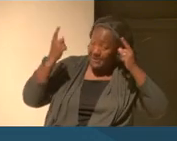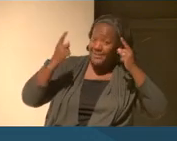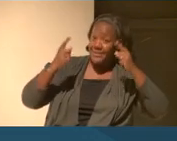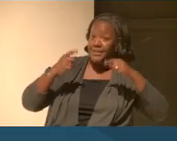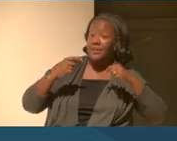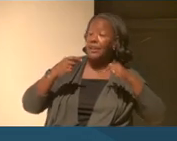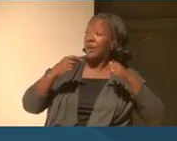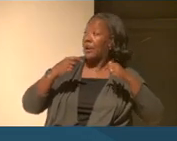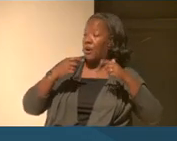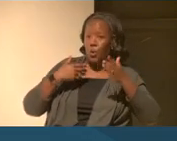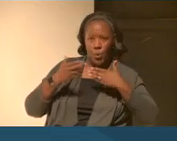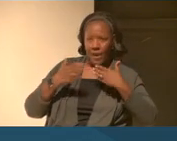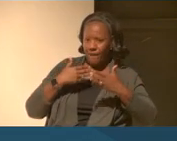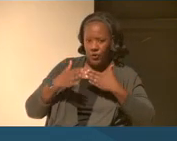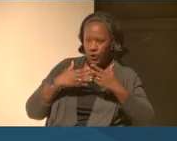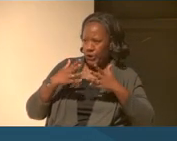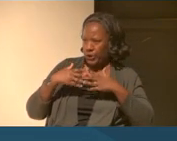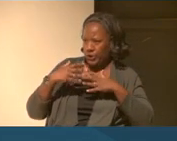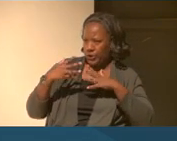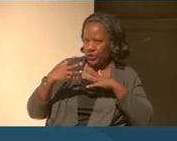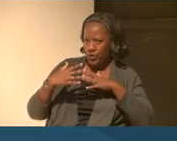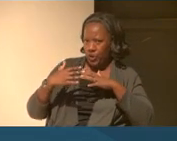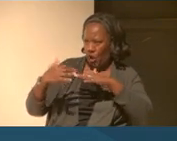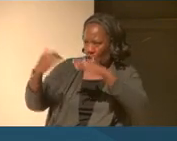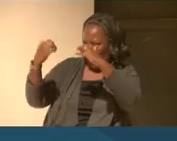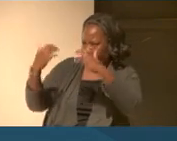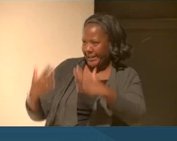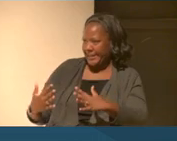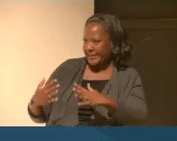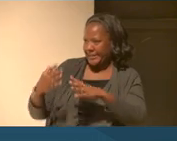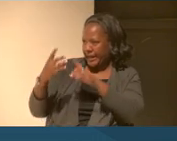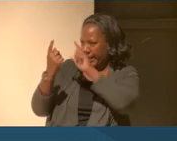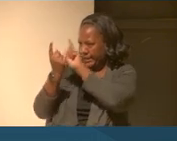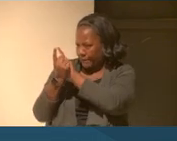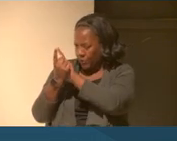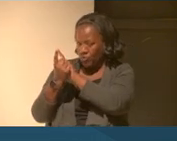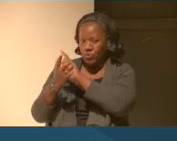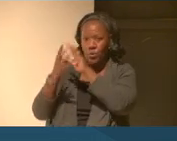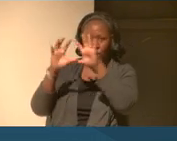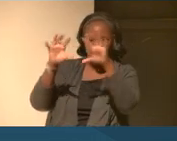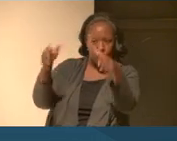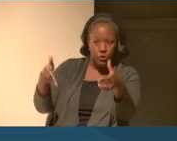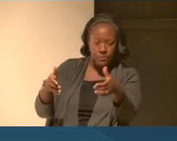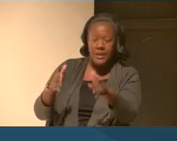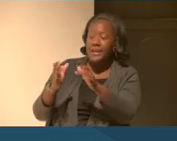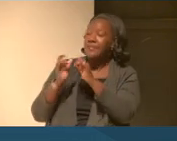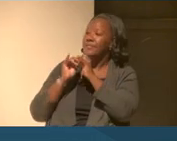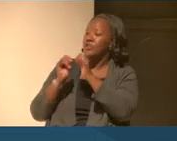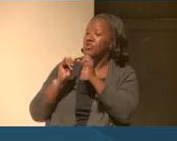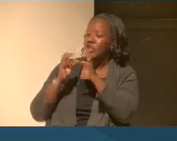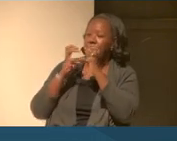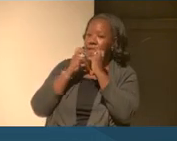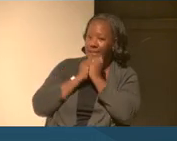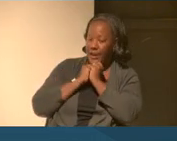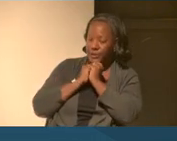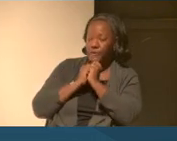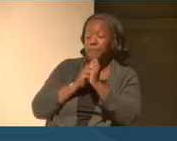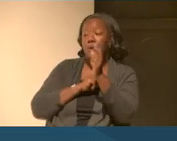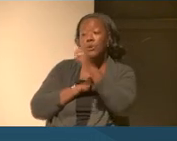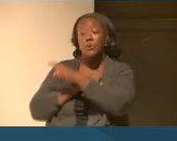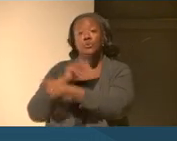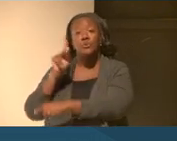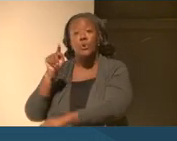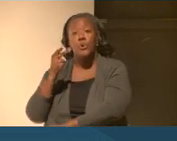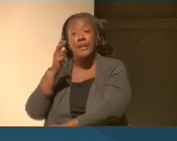you're talking to whoever your audience is, a person, an individual person, a group, you begin with shared values. So for example, Catherine Hayhoe, who lives in